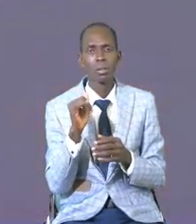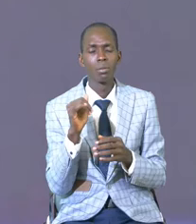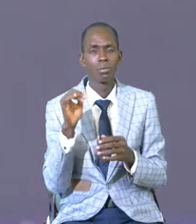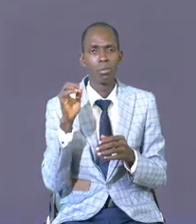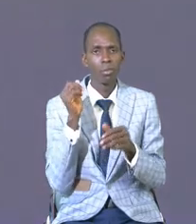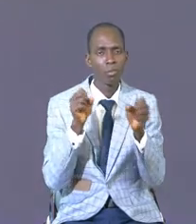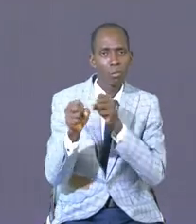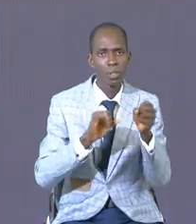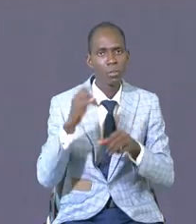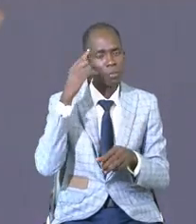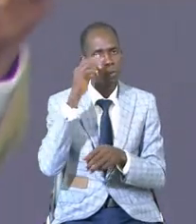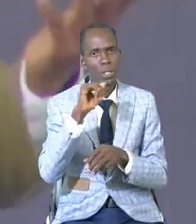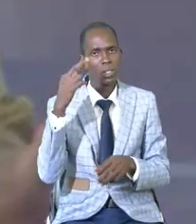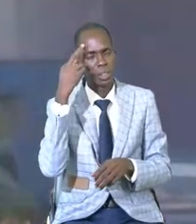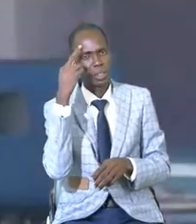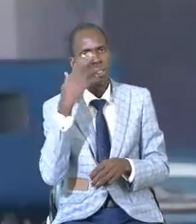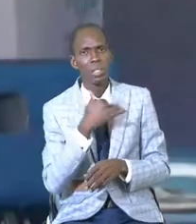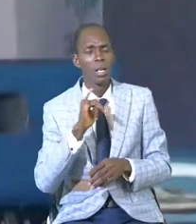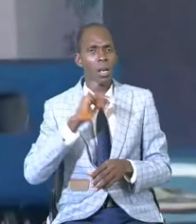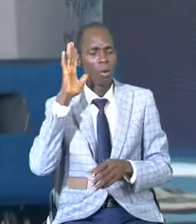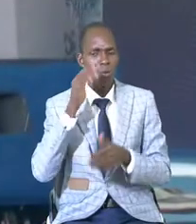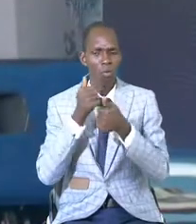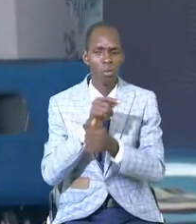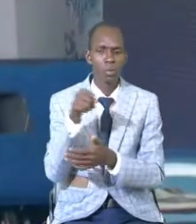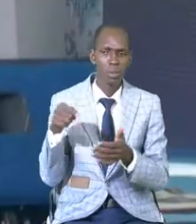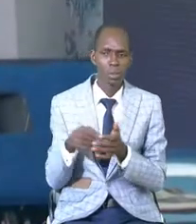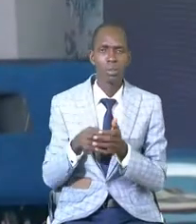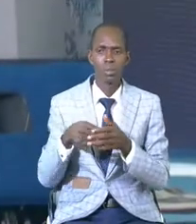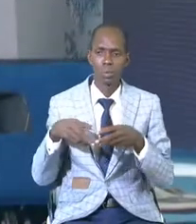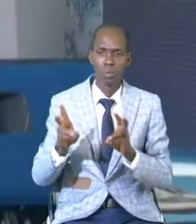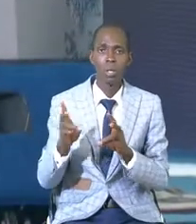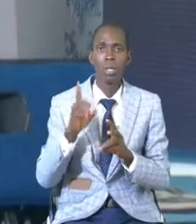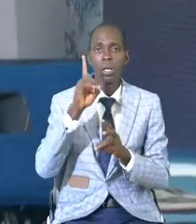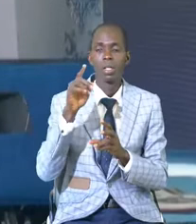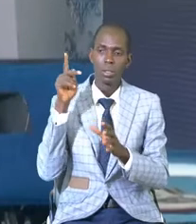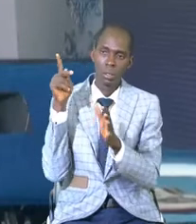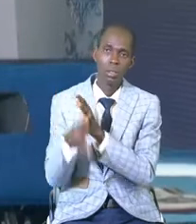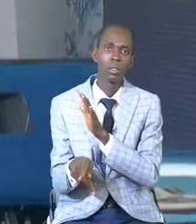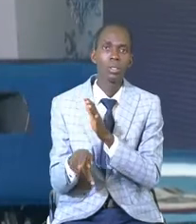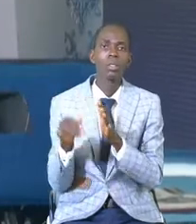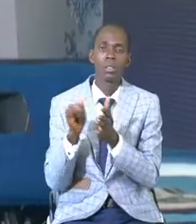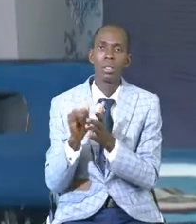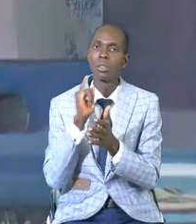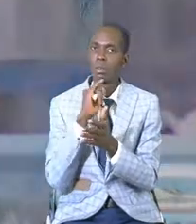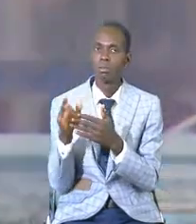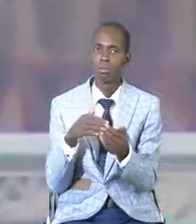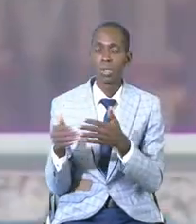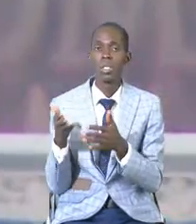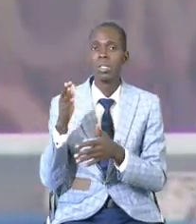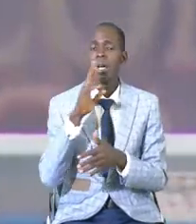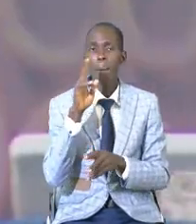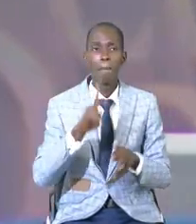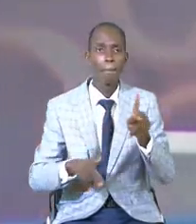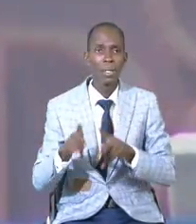must follow this through, and eventually they kill him. That's a matter. There are people that die